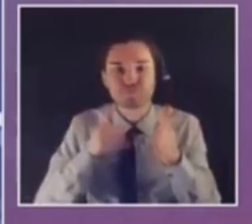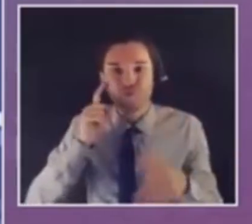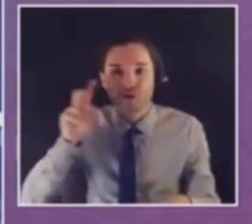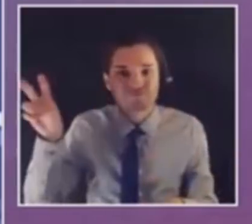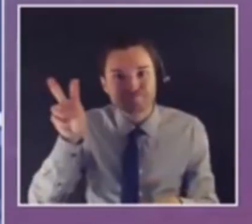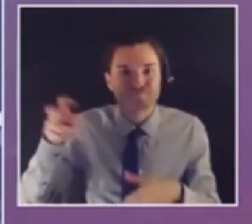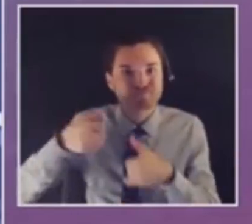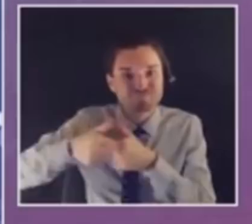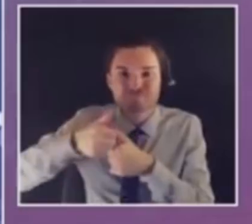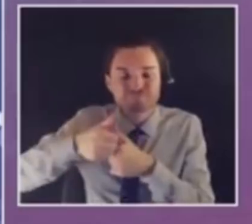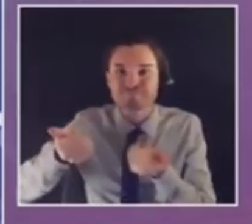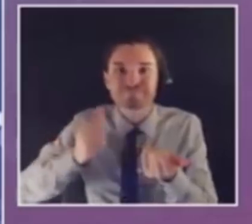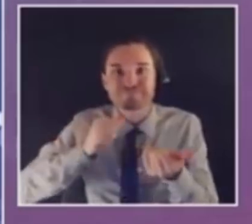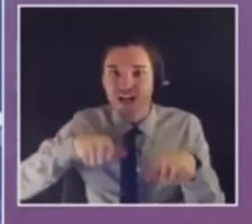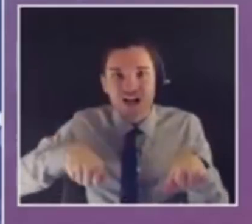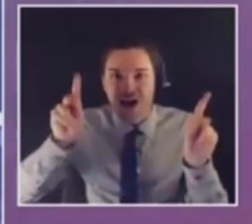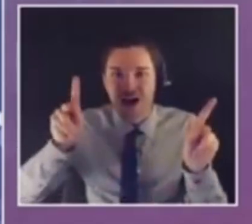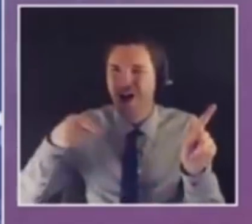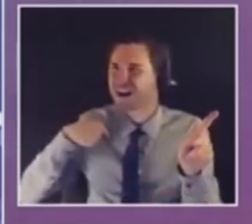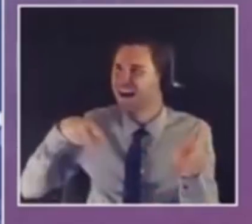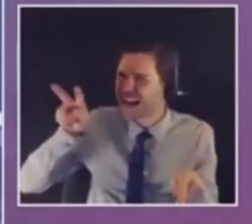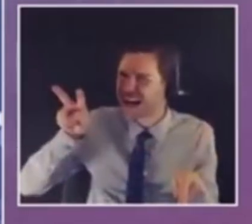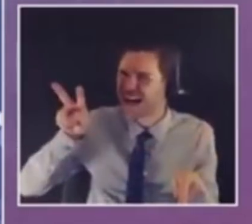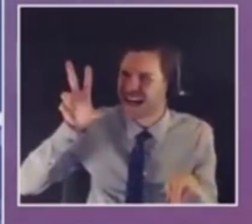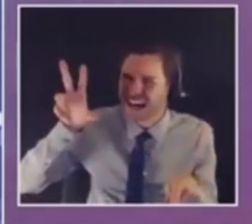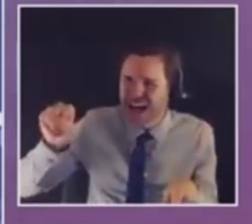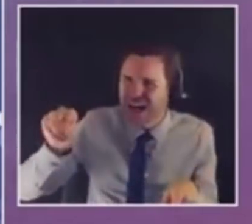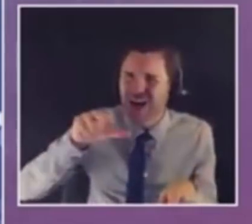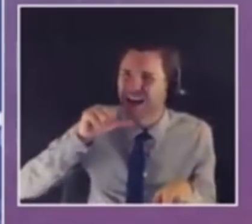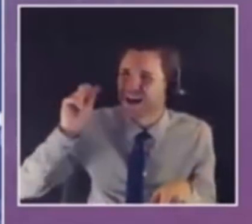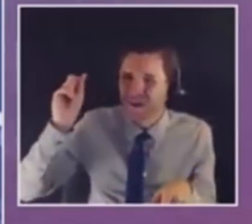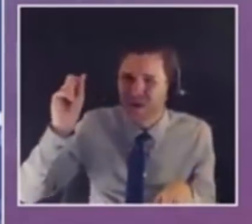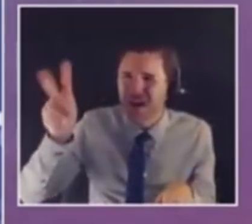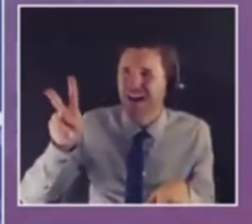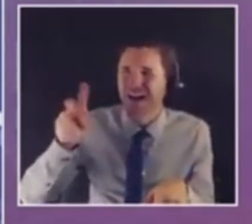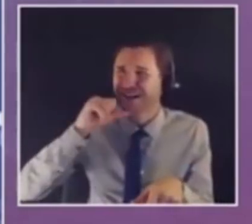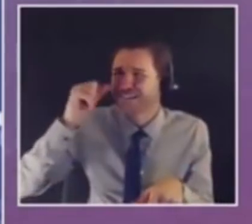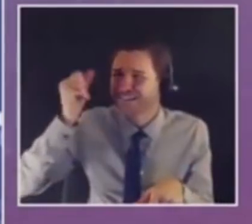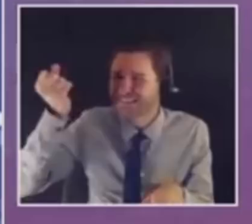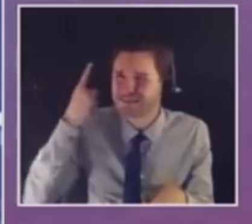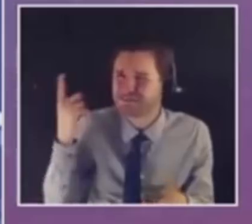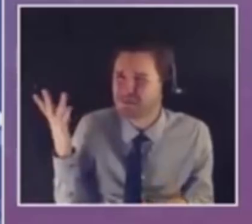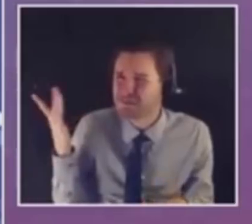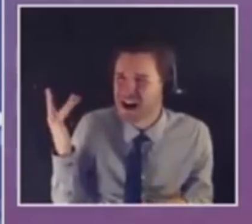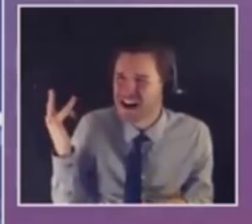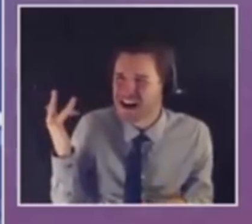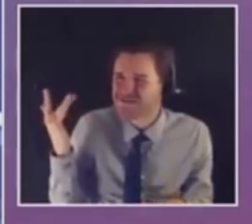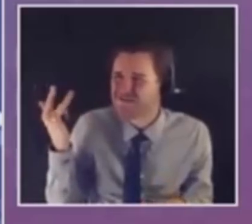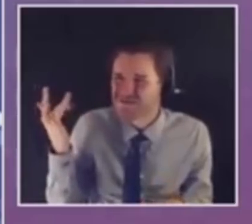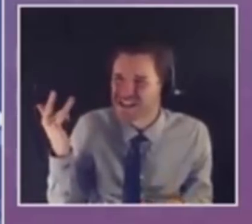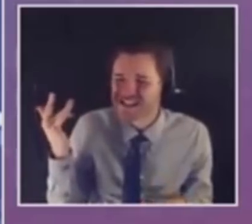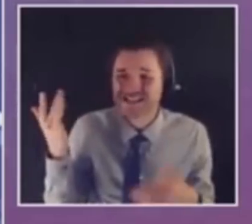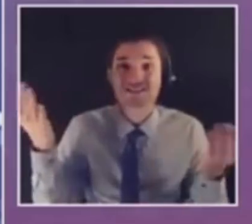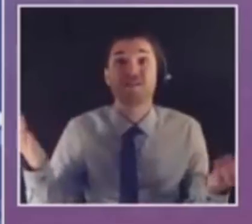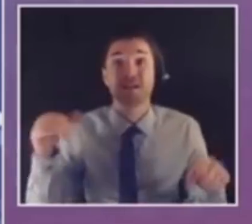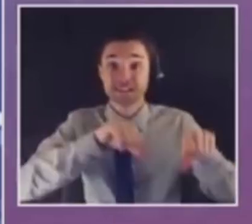no. I believe that was wrong and not very rational. Experts say that universal masking